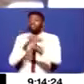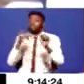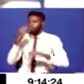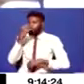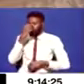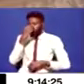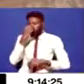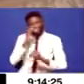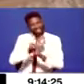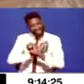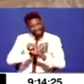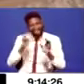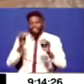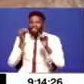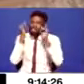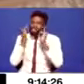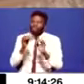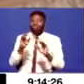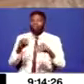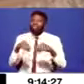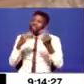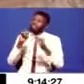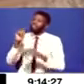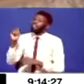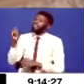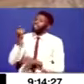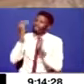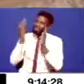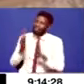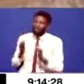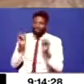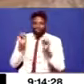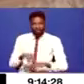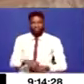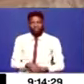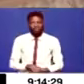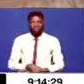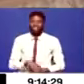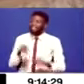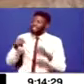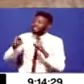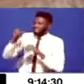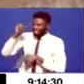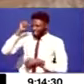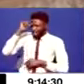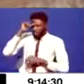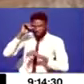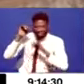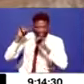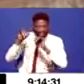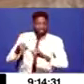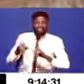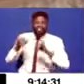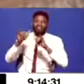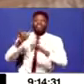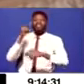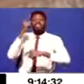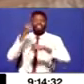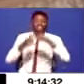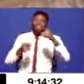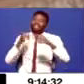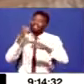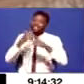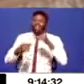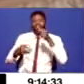offer Kenyans. He's been in government for 9 years. 9 years. In fact, he was